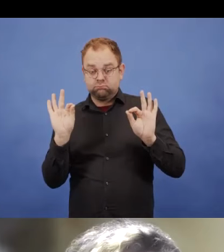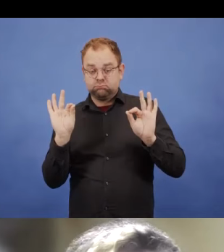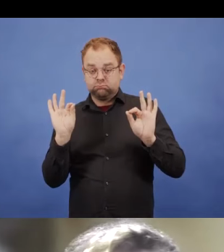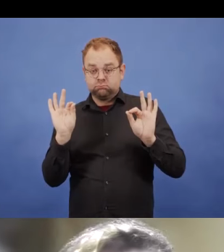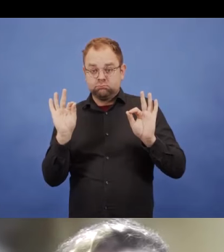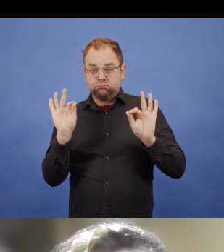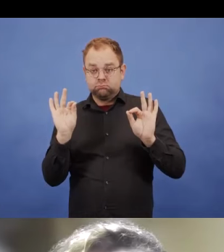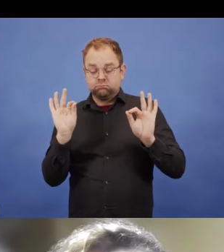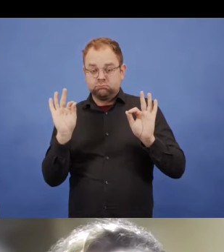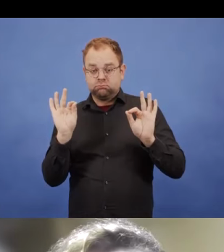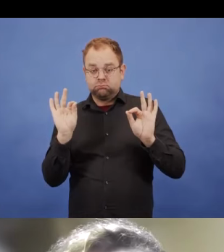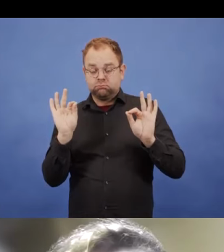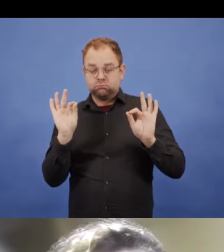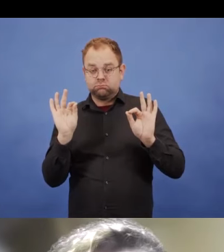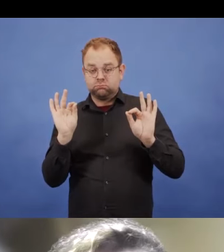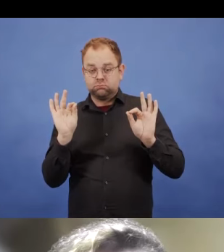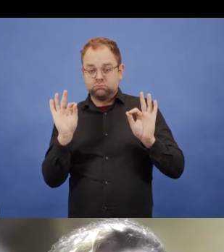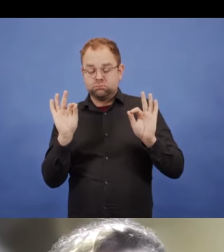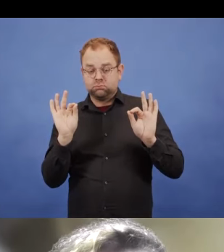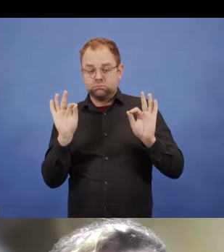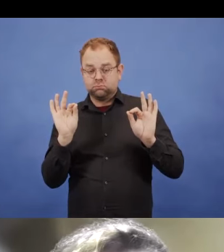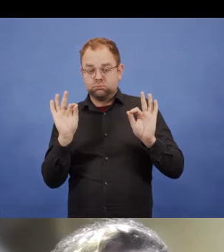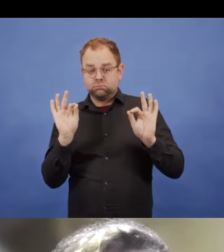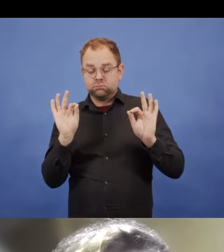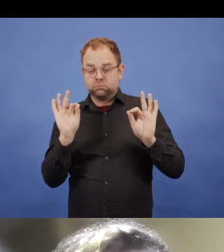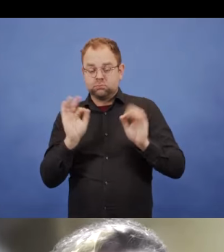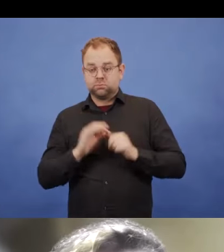We still have interference from the Spanish channel.